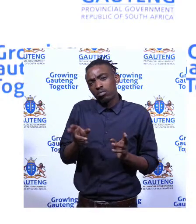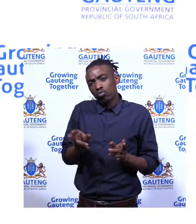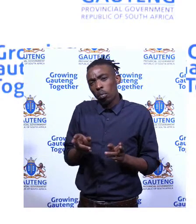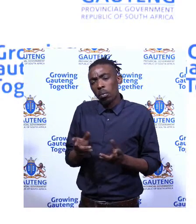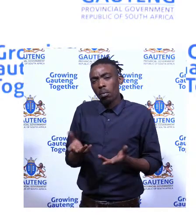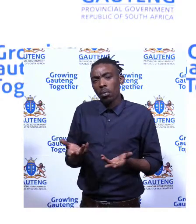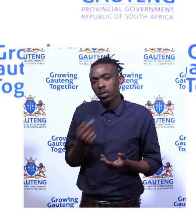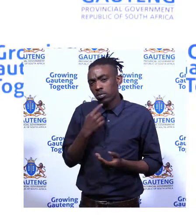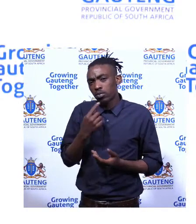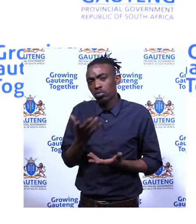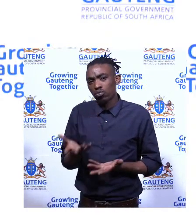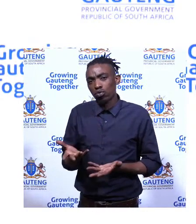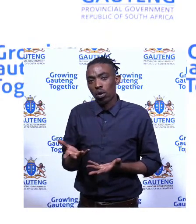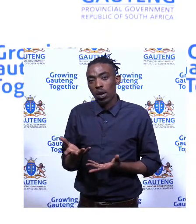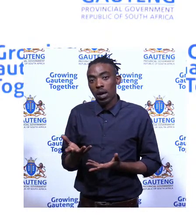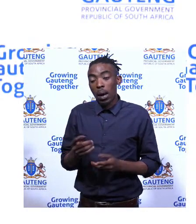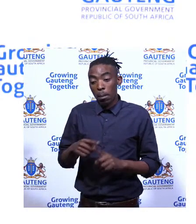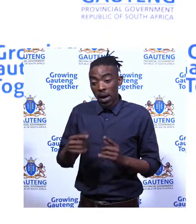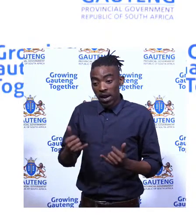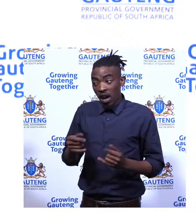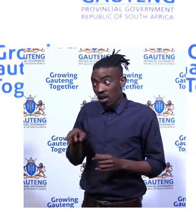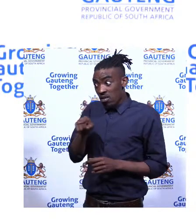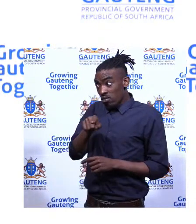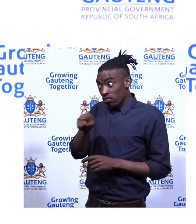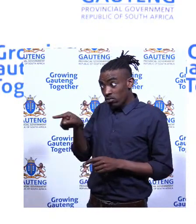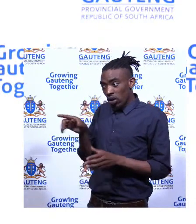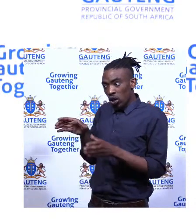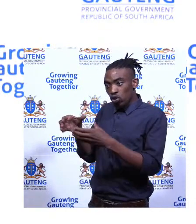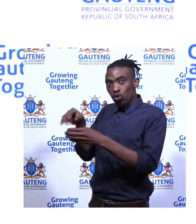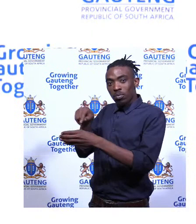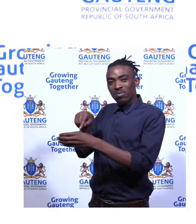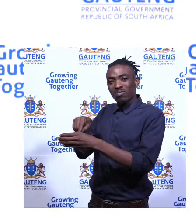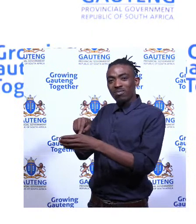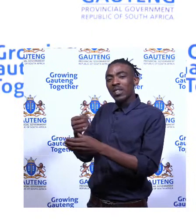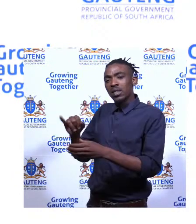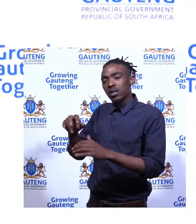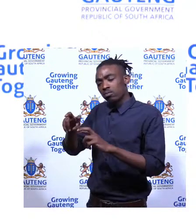the moment, they are doing further work, and when there is an additional